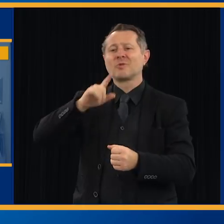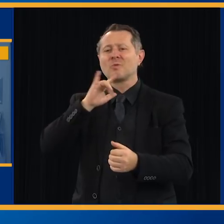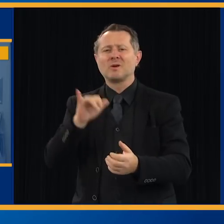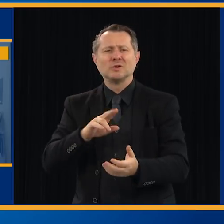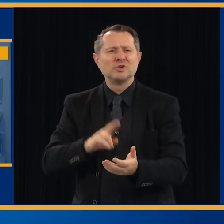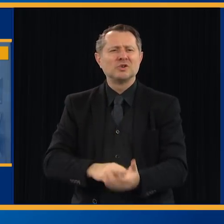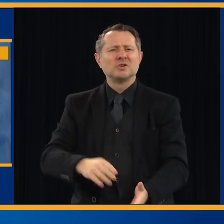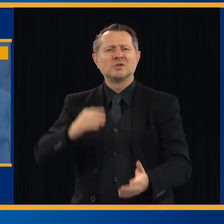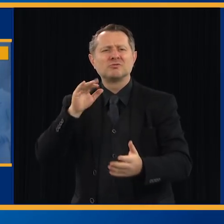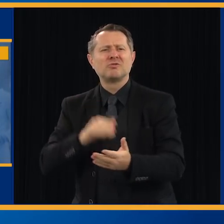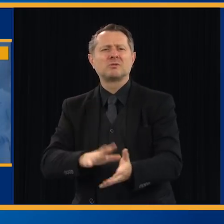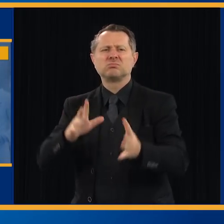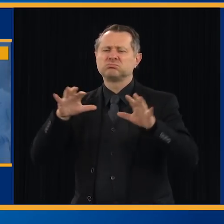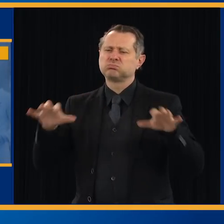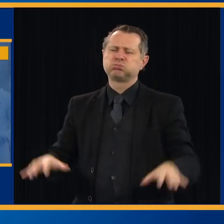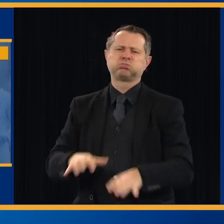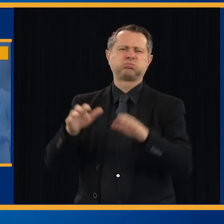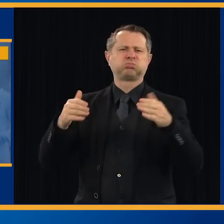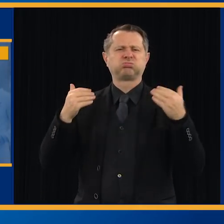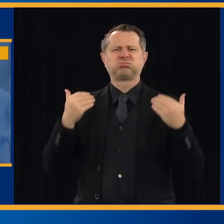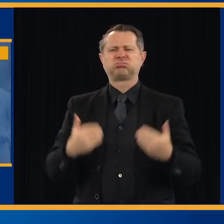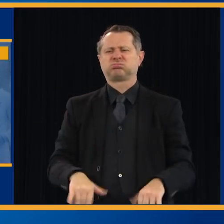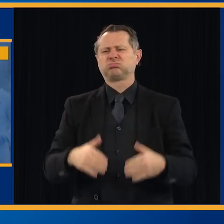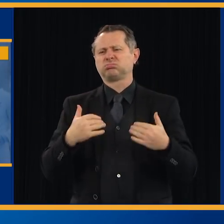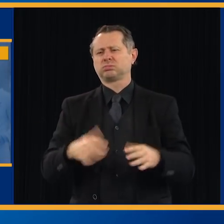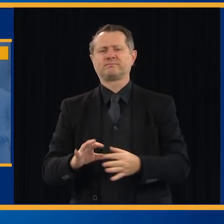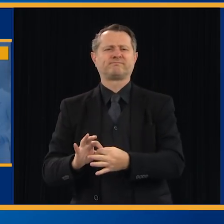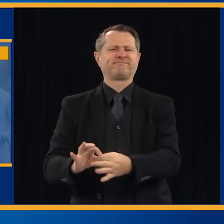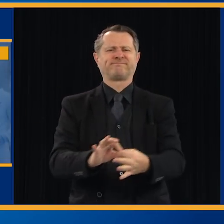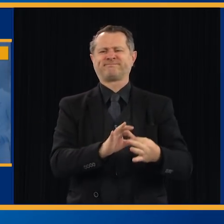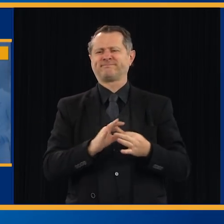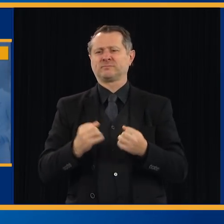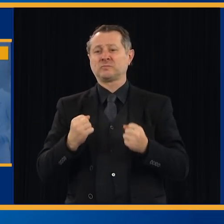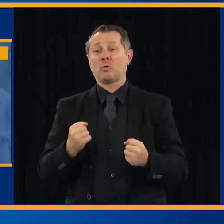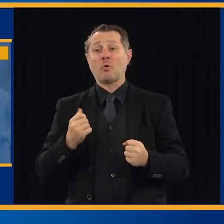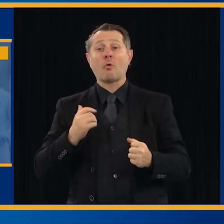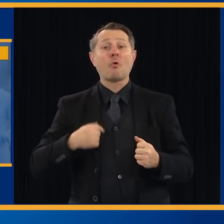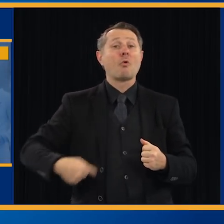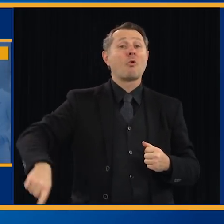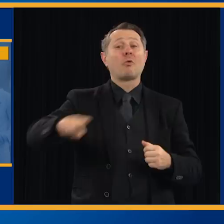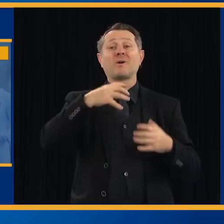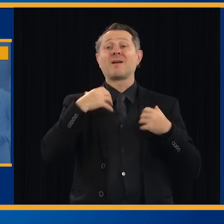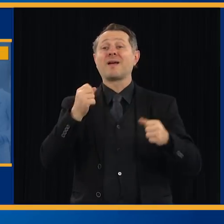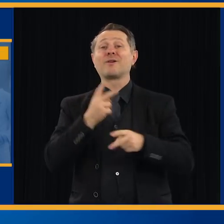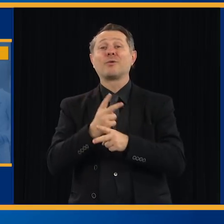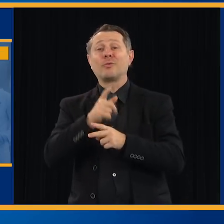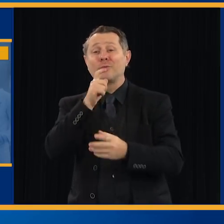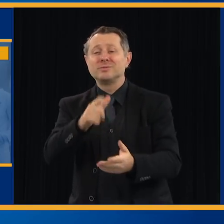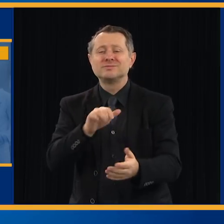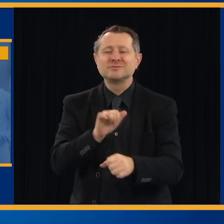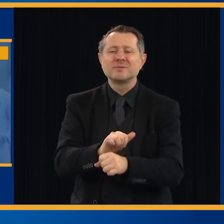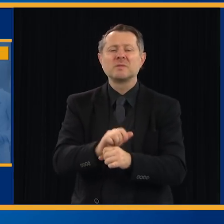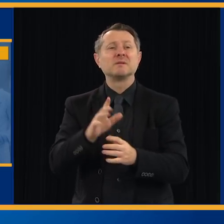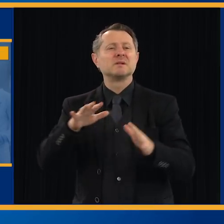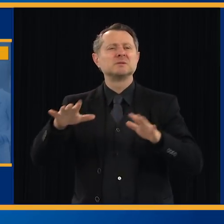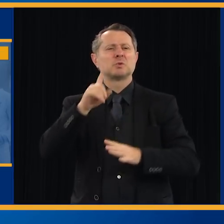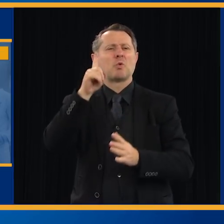team effort. And to all our healthcare workers all across the state, 1 million healthcare